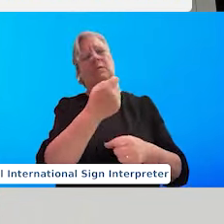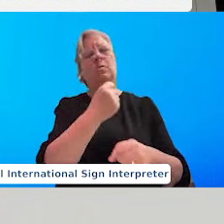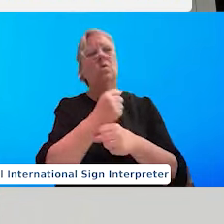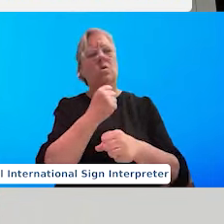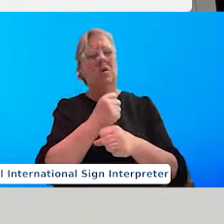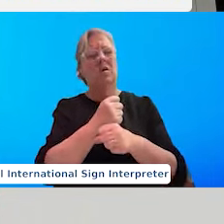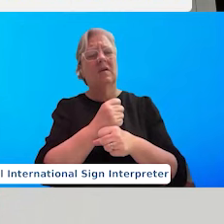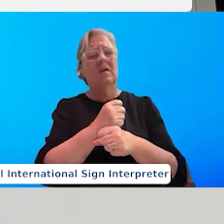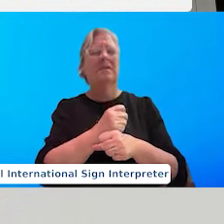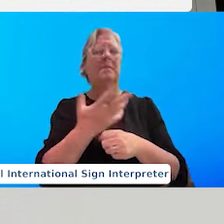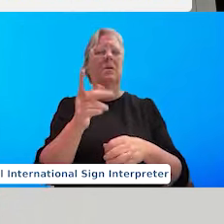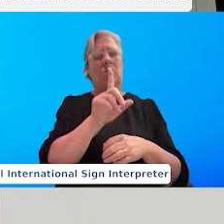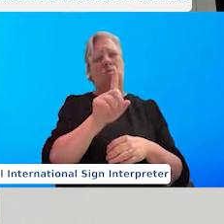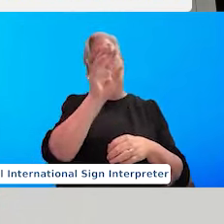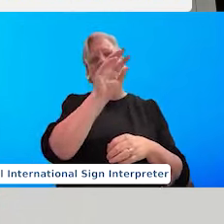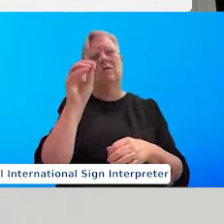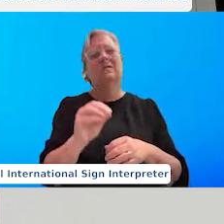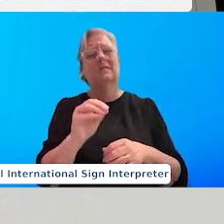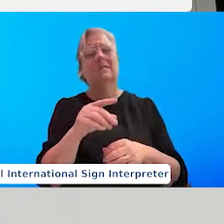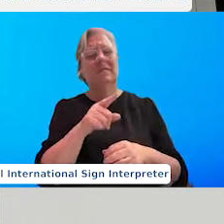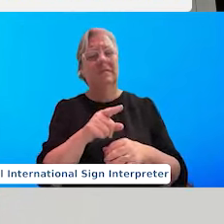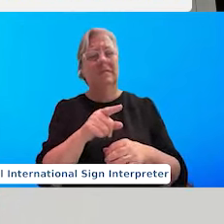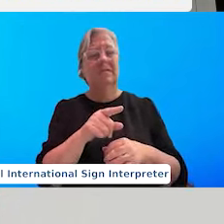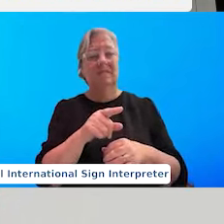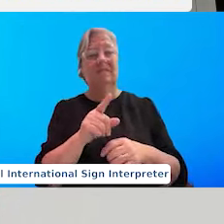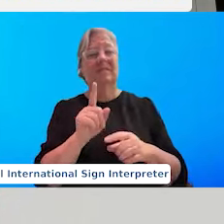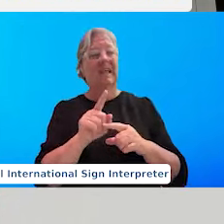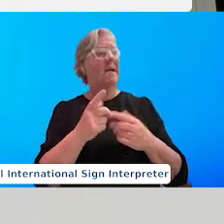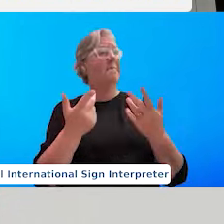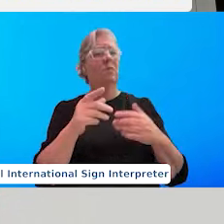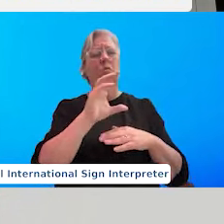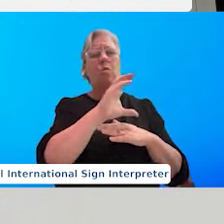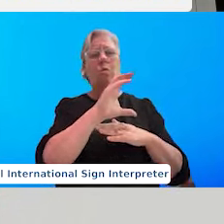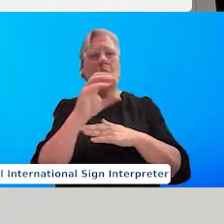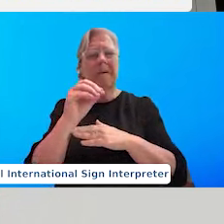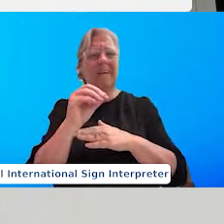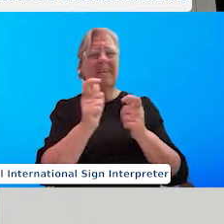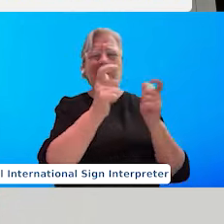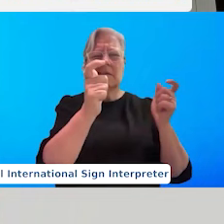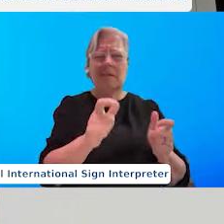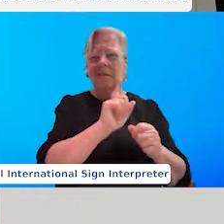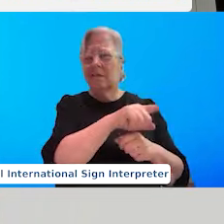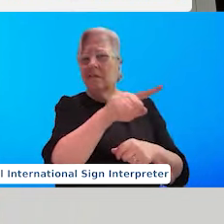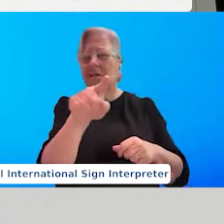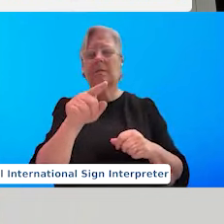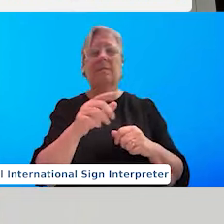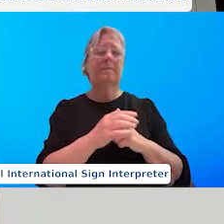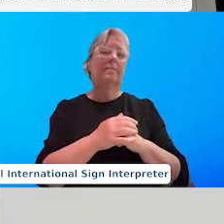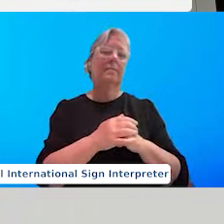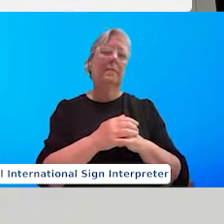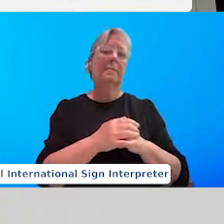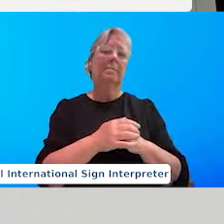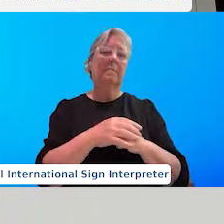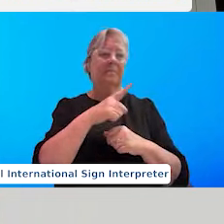Particularly Article 33, 34, 35 that support the employment. For example, like 33 to